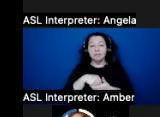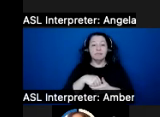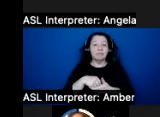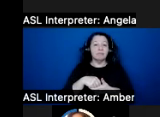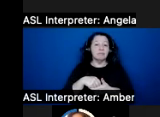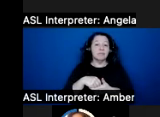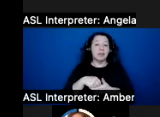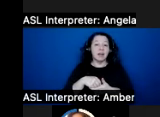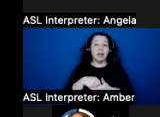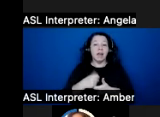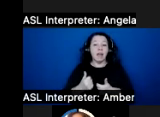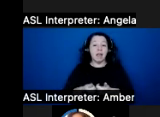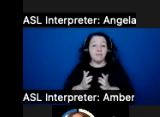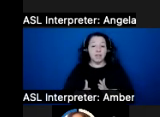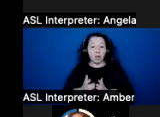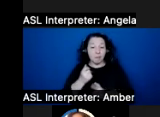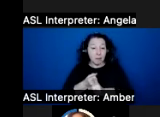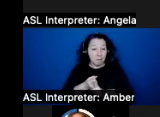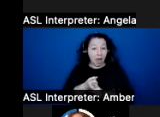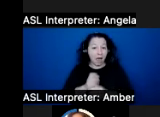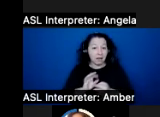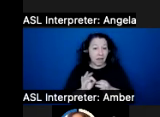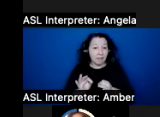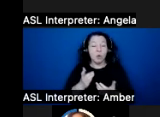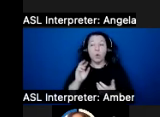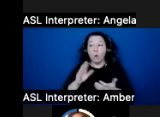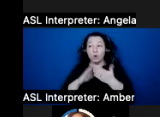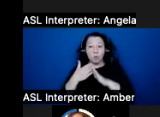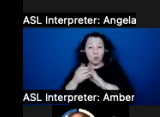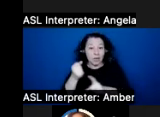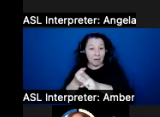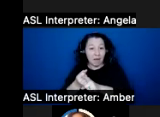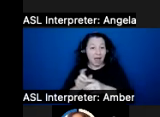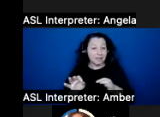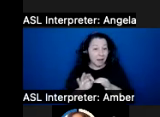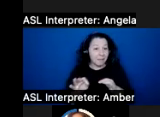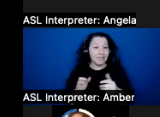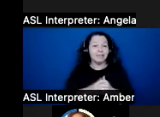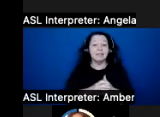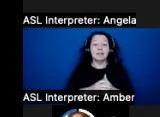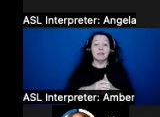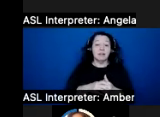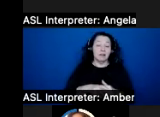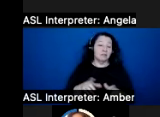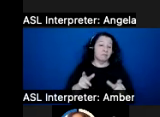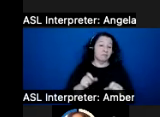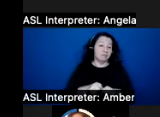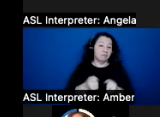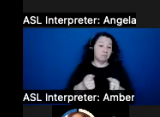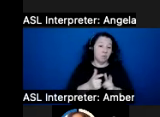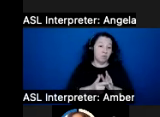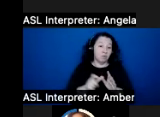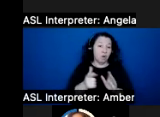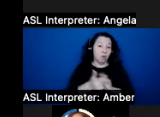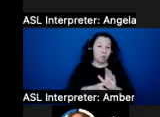impact statement, or perhaps community impact statements, an offender's criminal history, which a prosecutor or their office